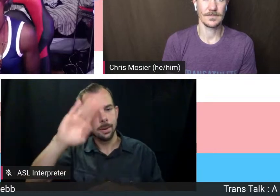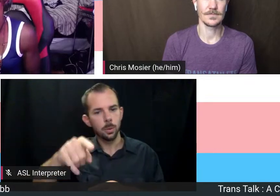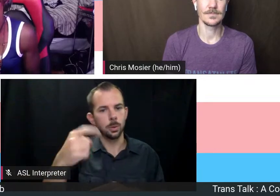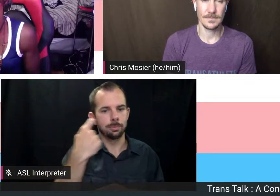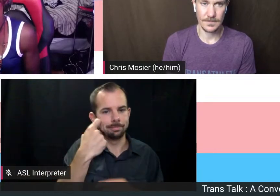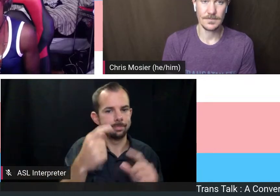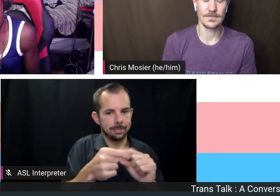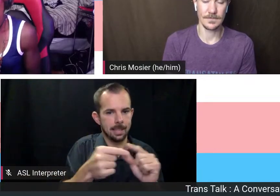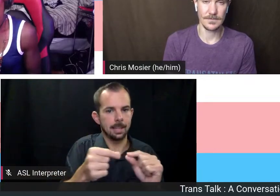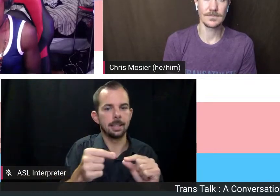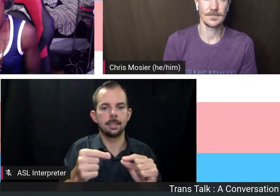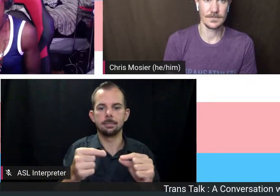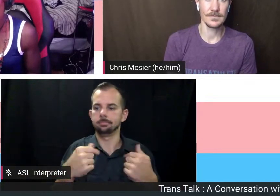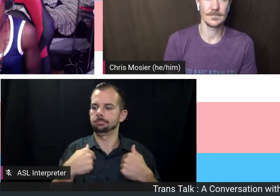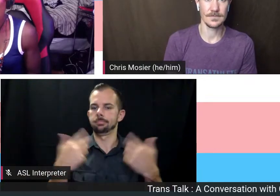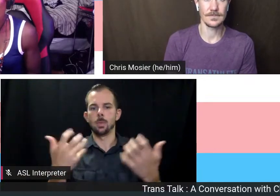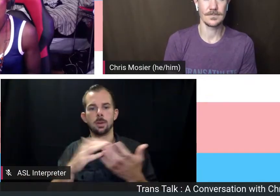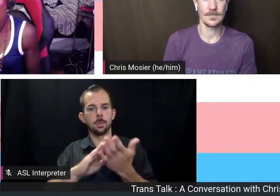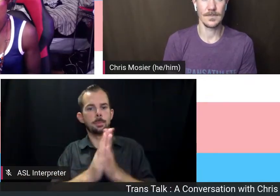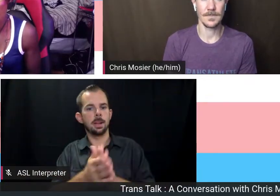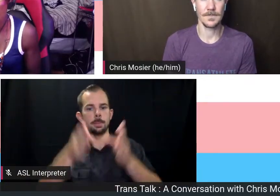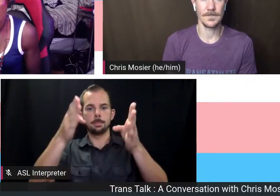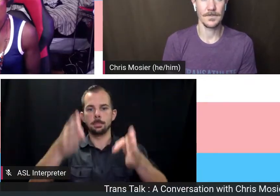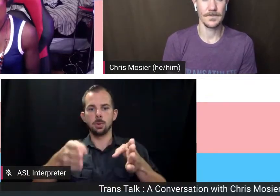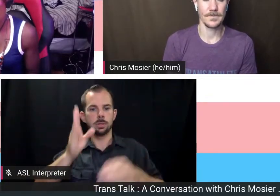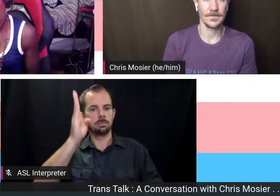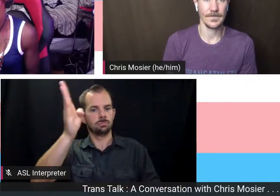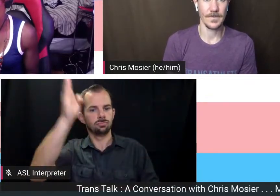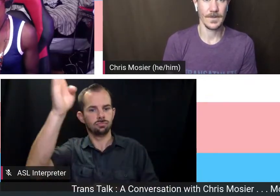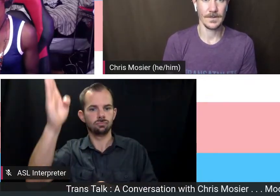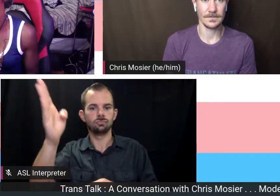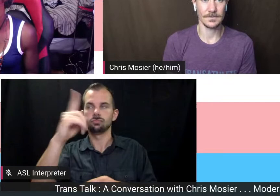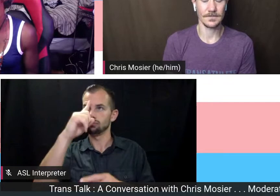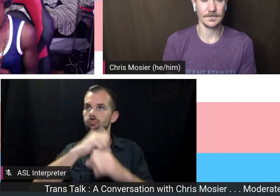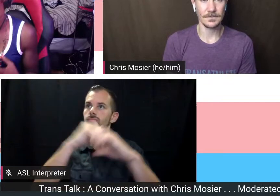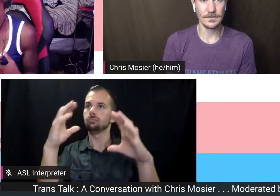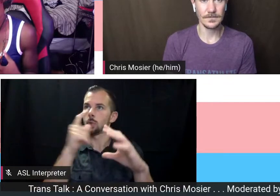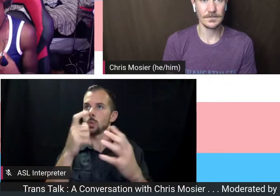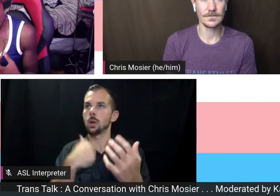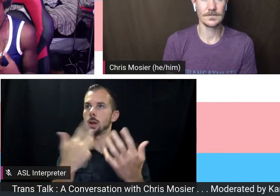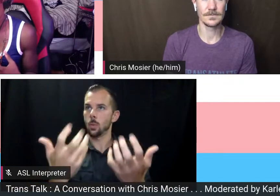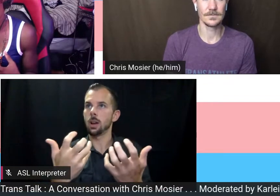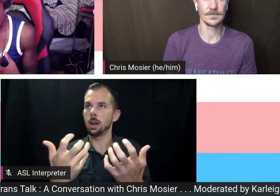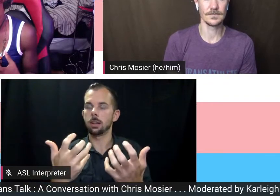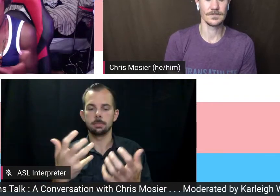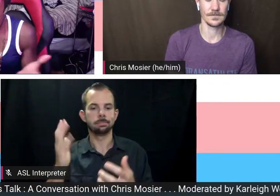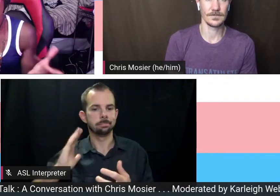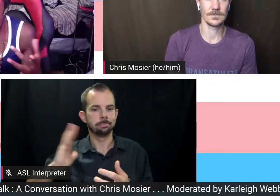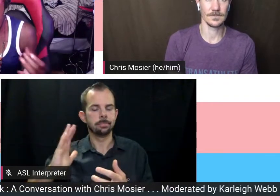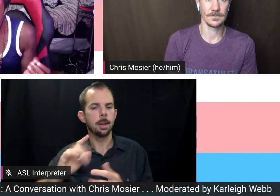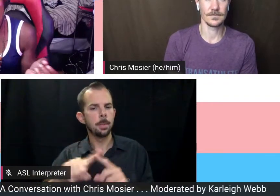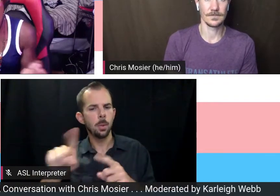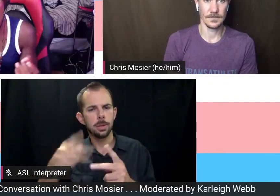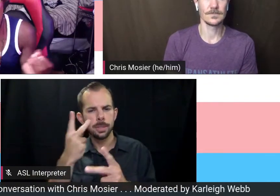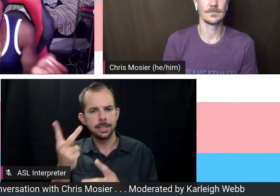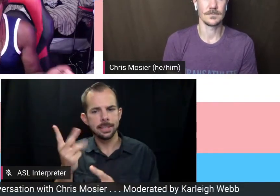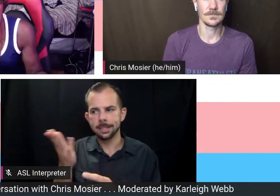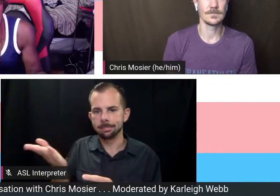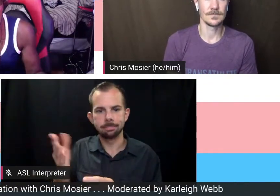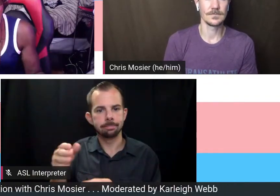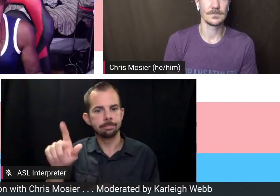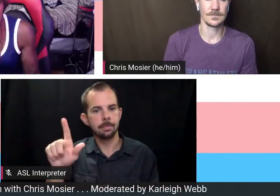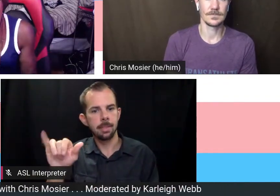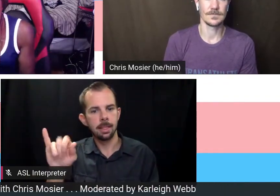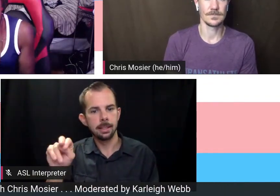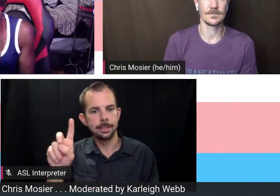were younger. What's that like when you see, especially these young kids, when you see a Lindsay Haycock,